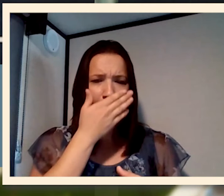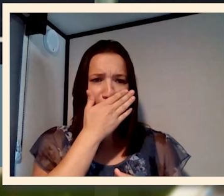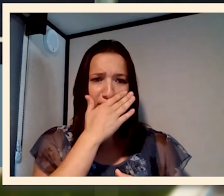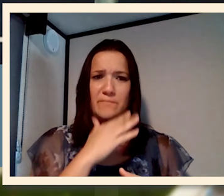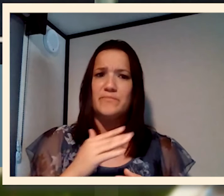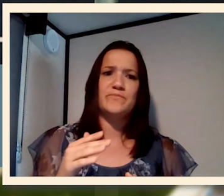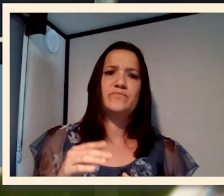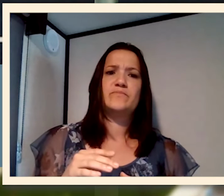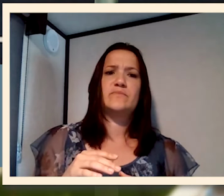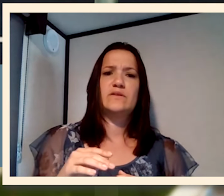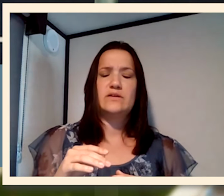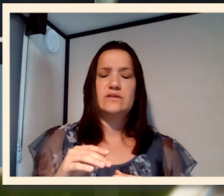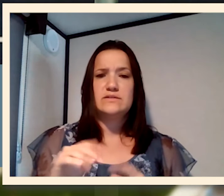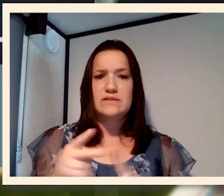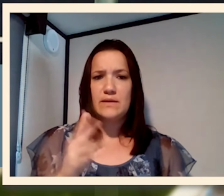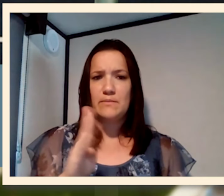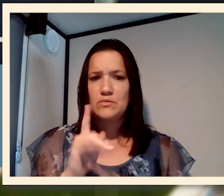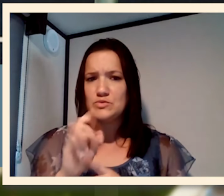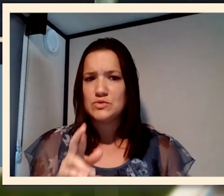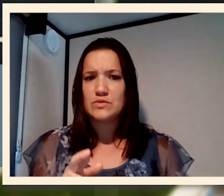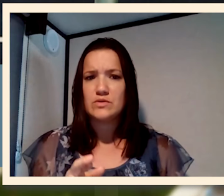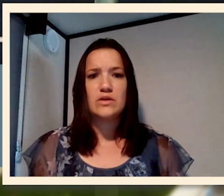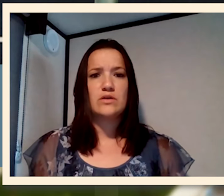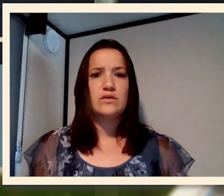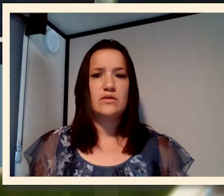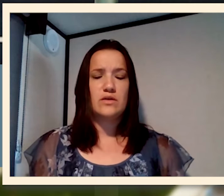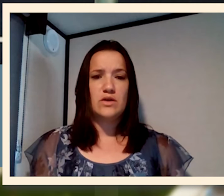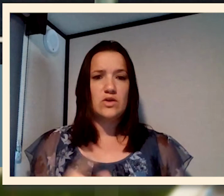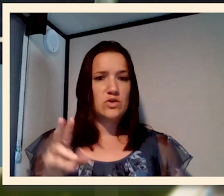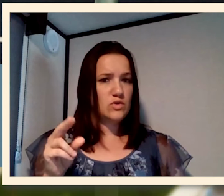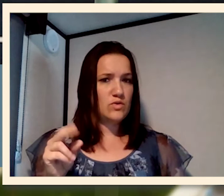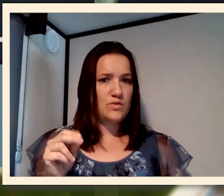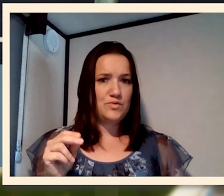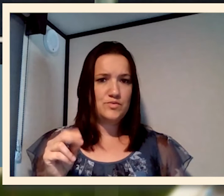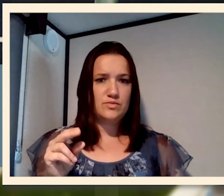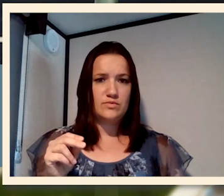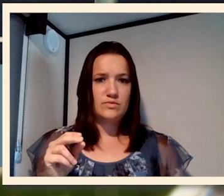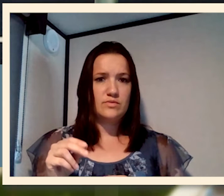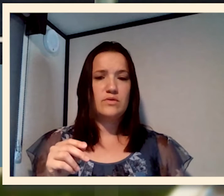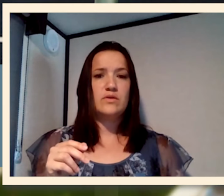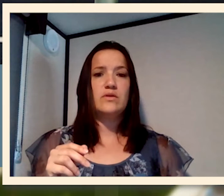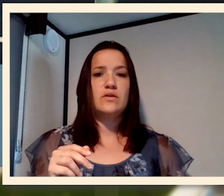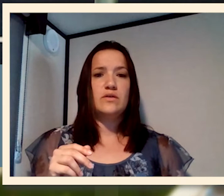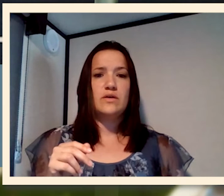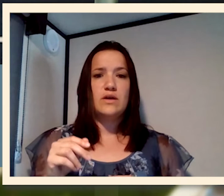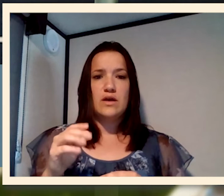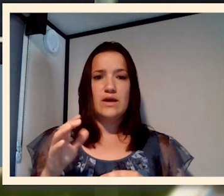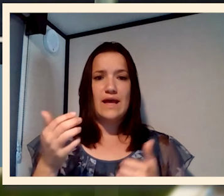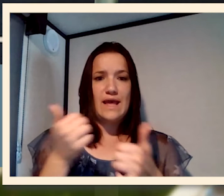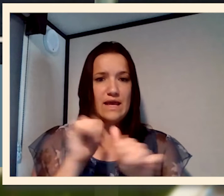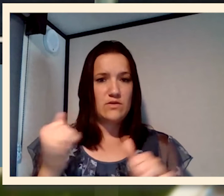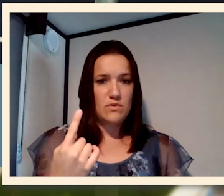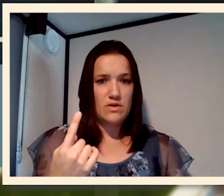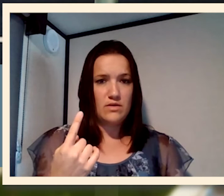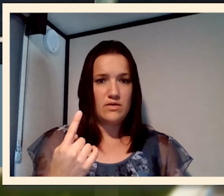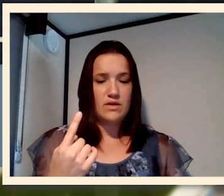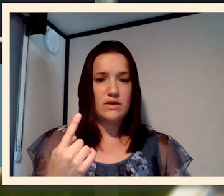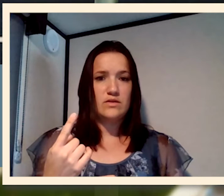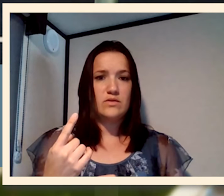if any of the information has changed regarding that second booster. No, and just to recap again, so